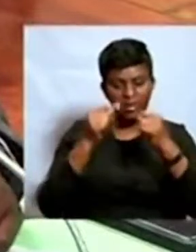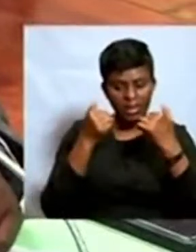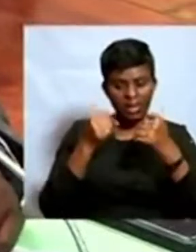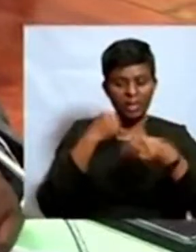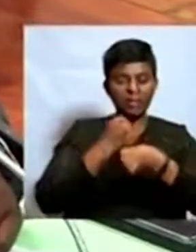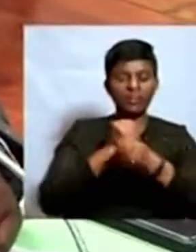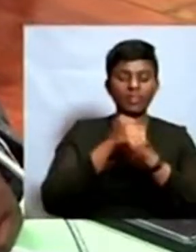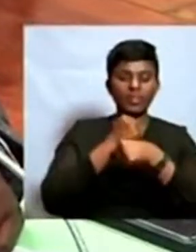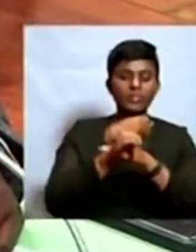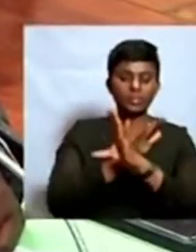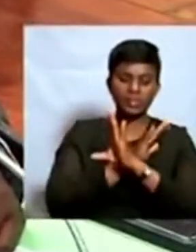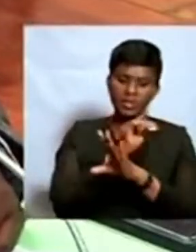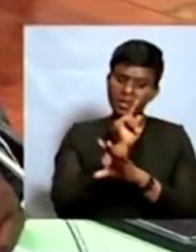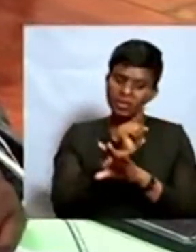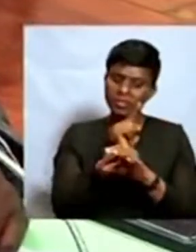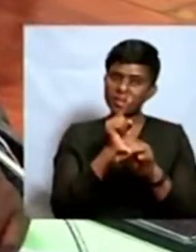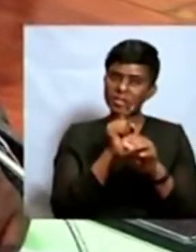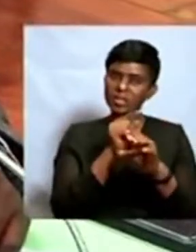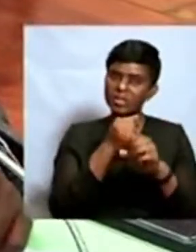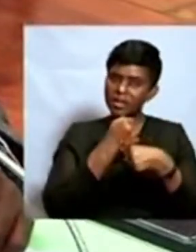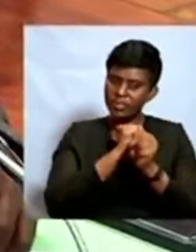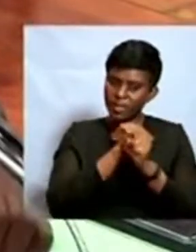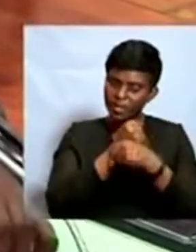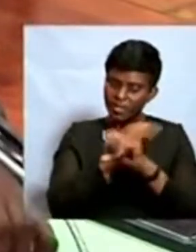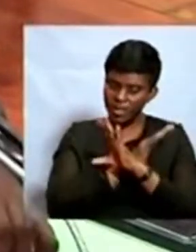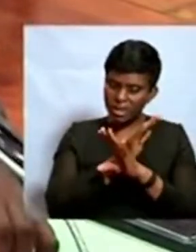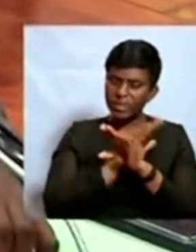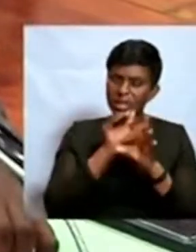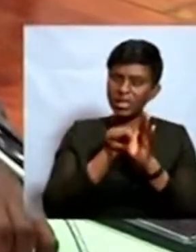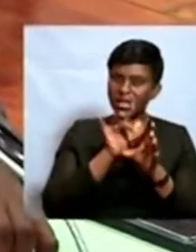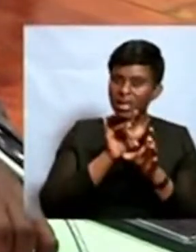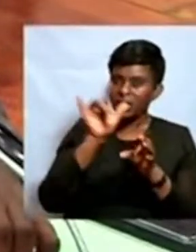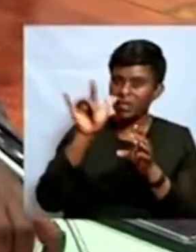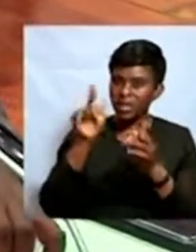convert Zambia into an aviation hub?